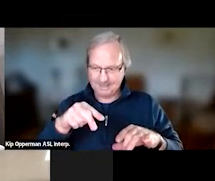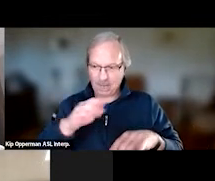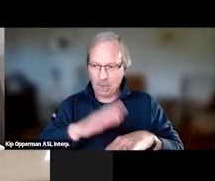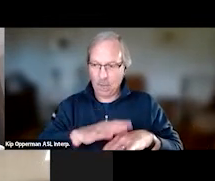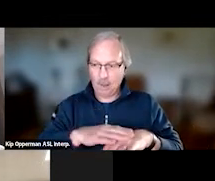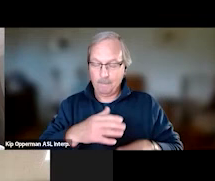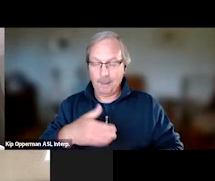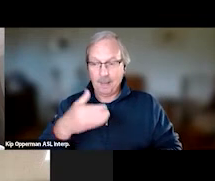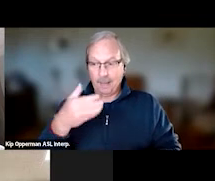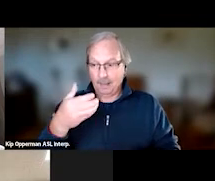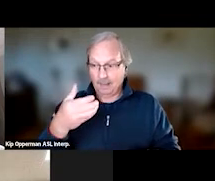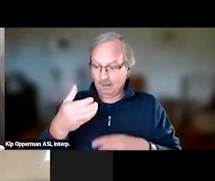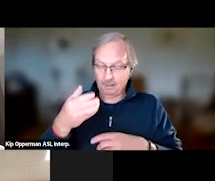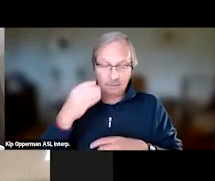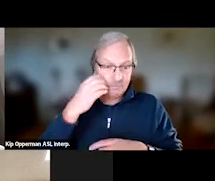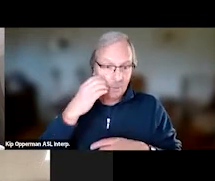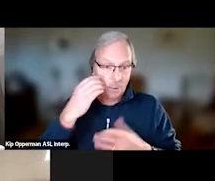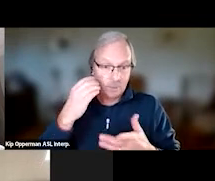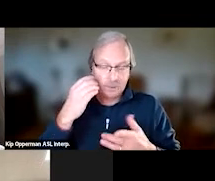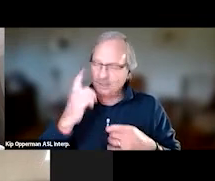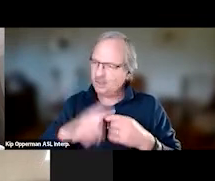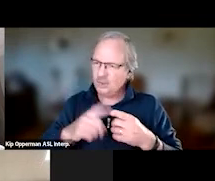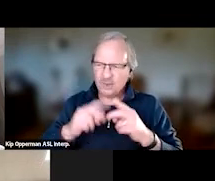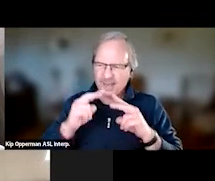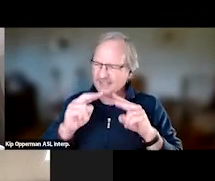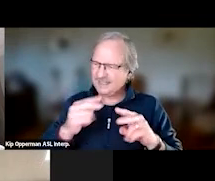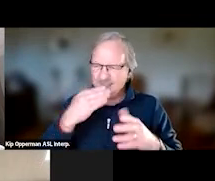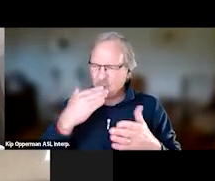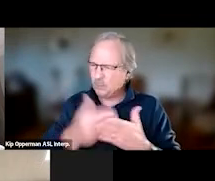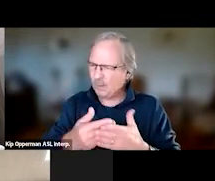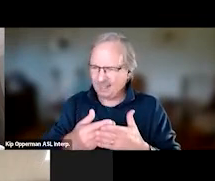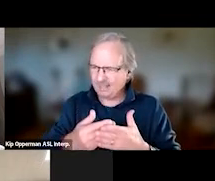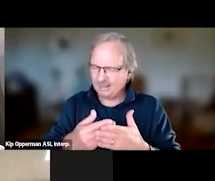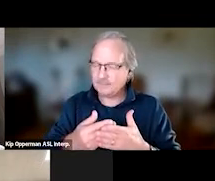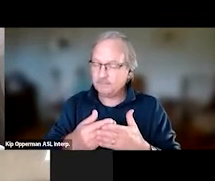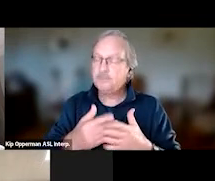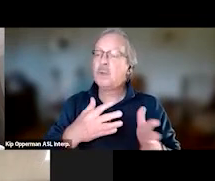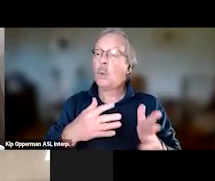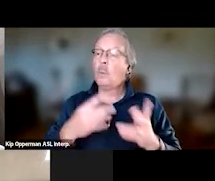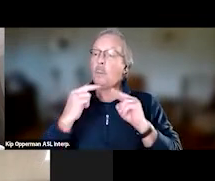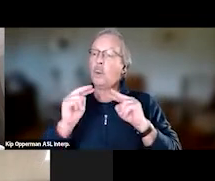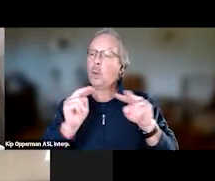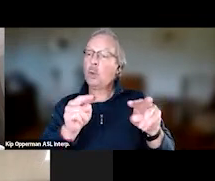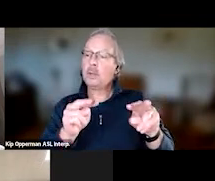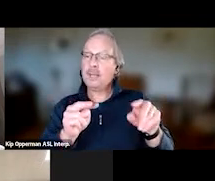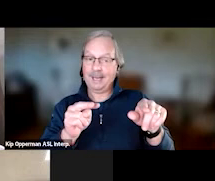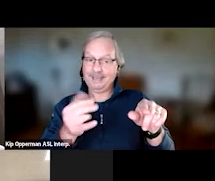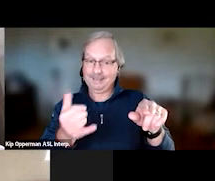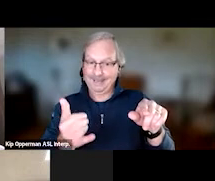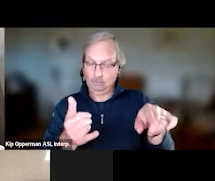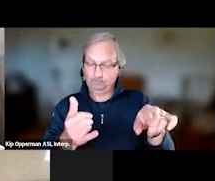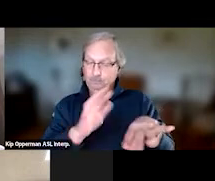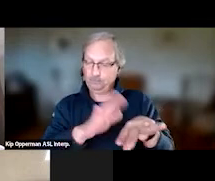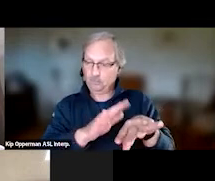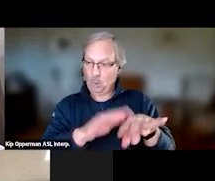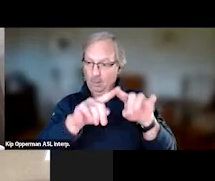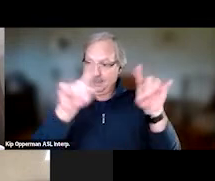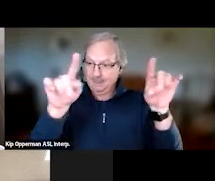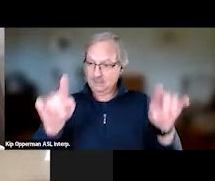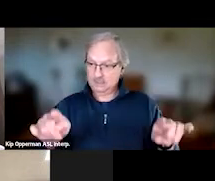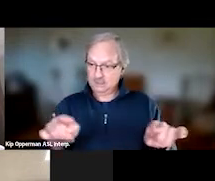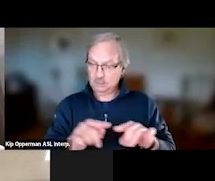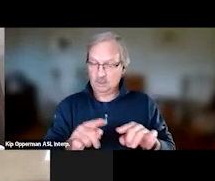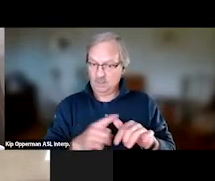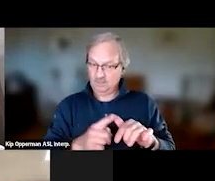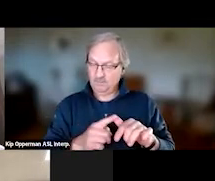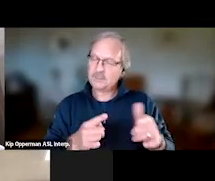anybody else is on your phone, you can't see that very well. So what we were looking at on this, this first figure that I get